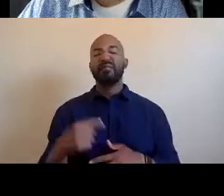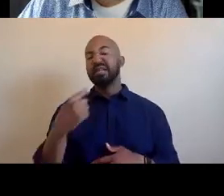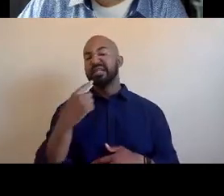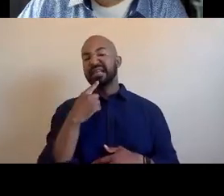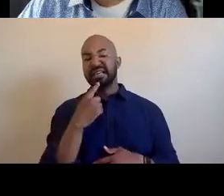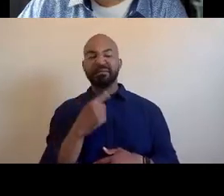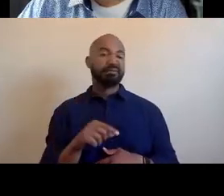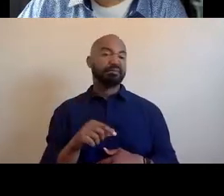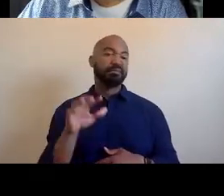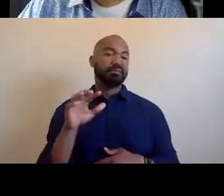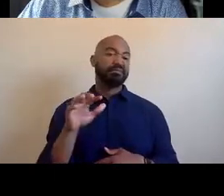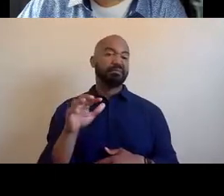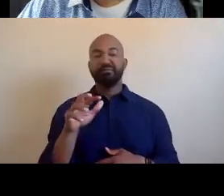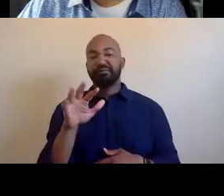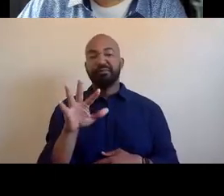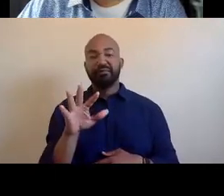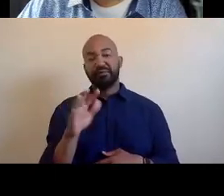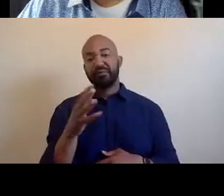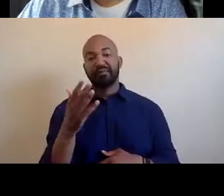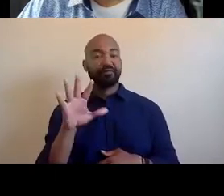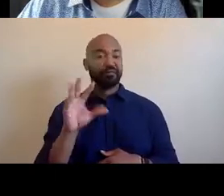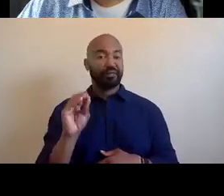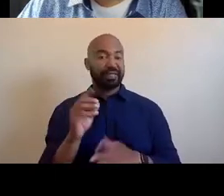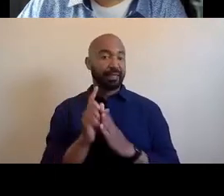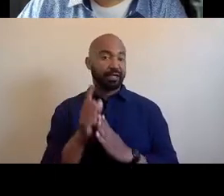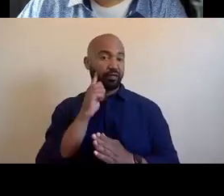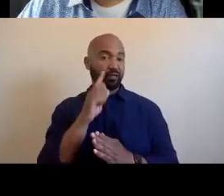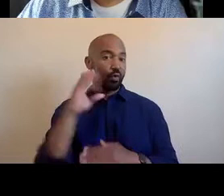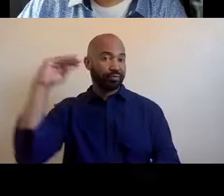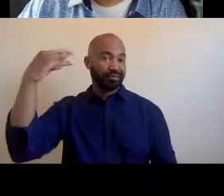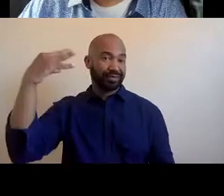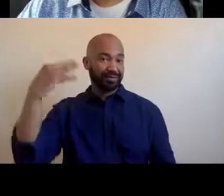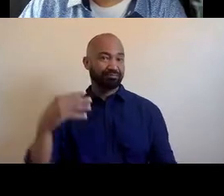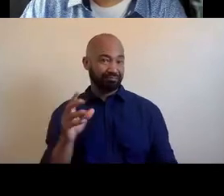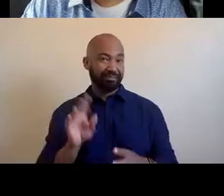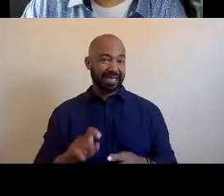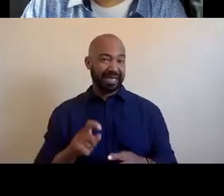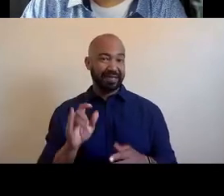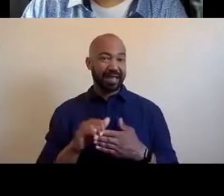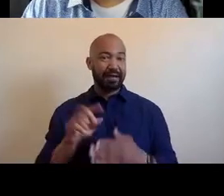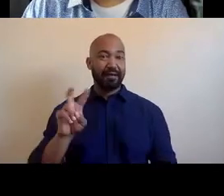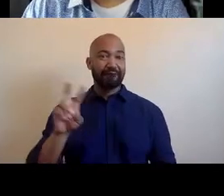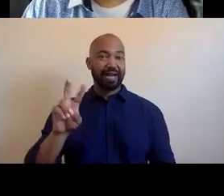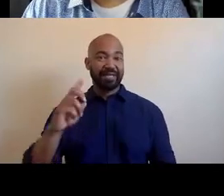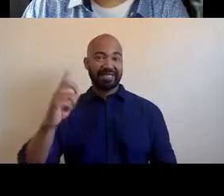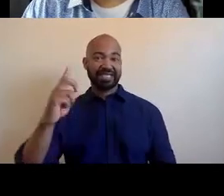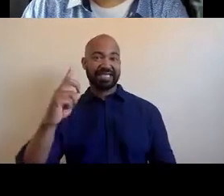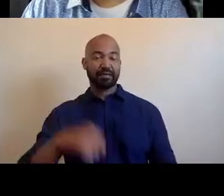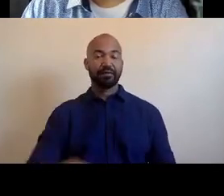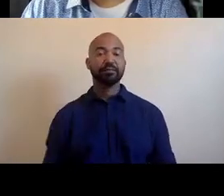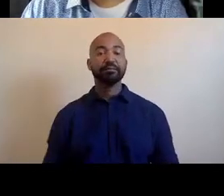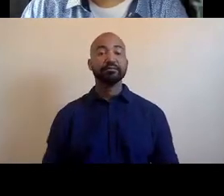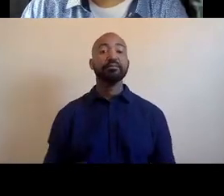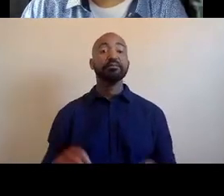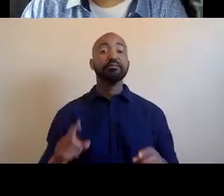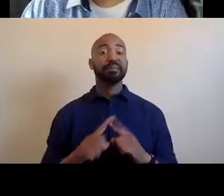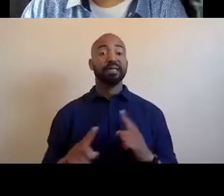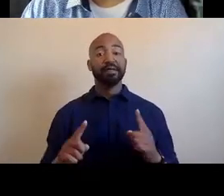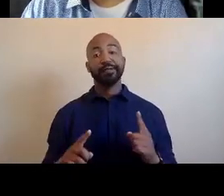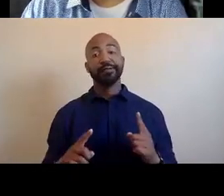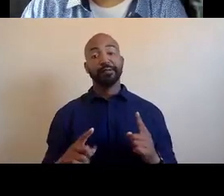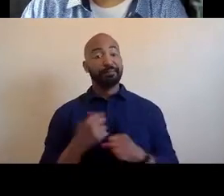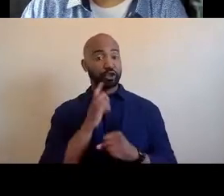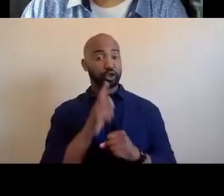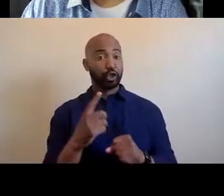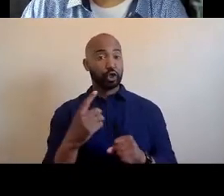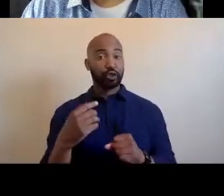for people. When you are outside, I would just strongly encourage everyone to give about 6 feet of distance